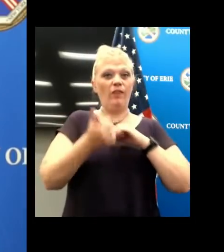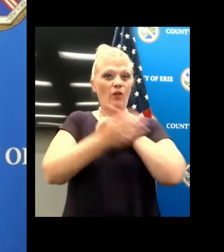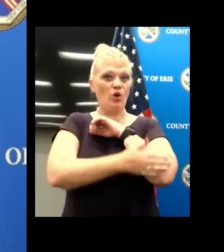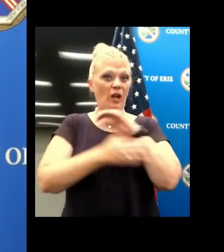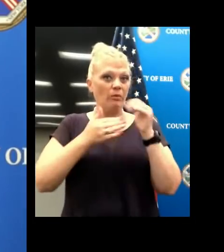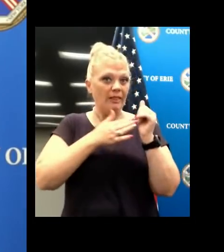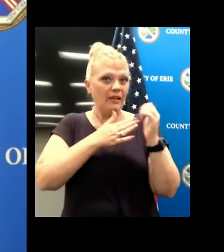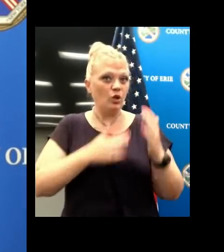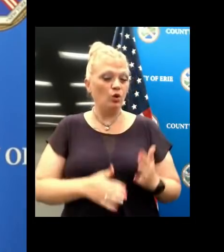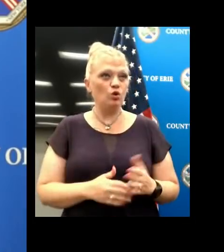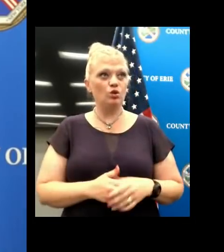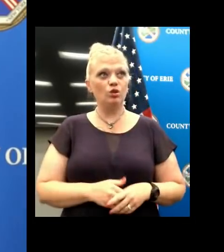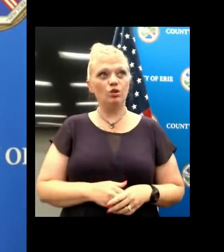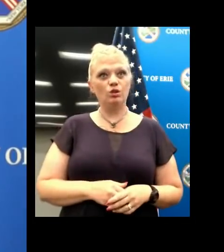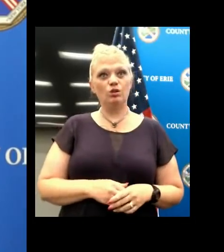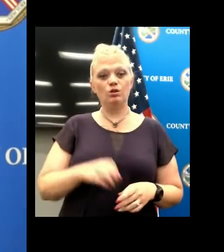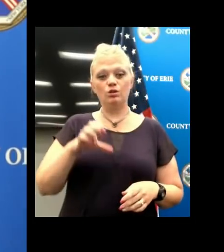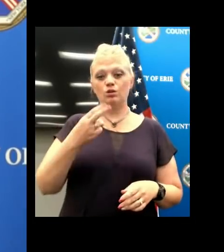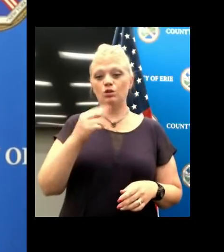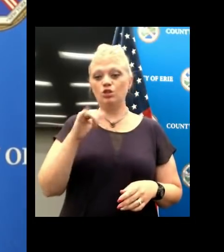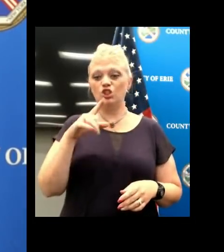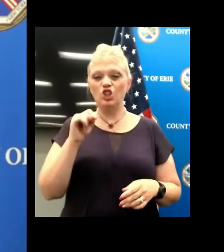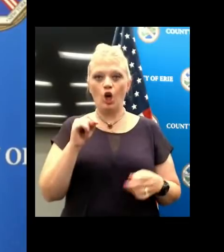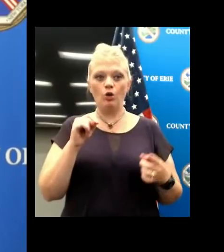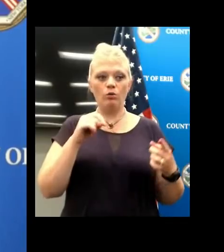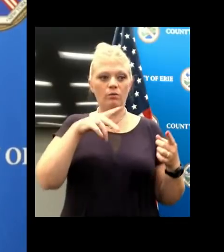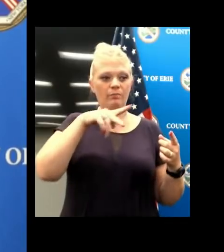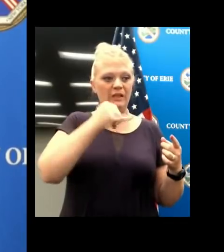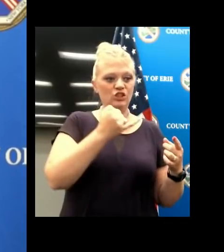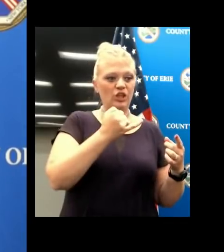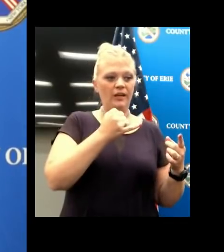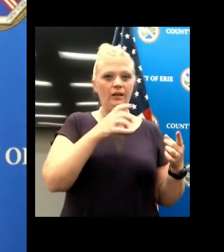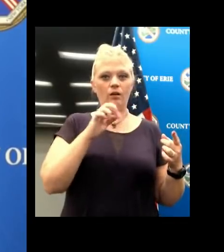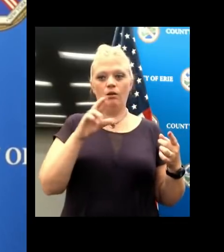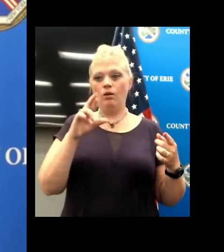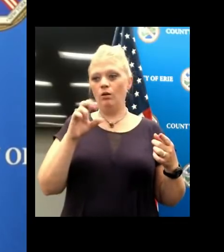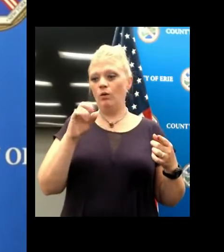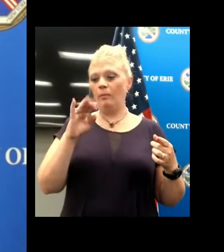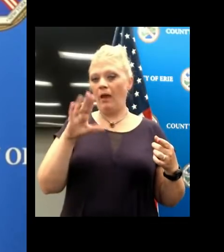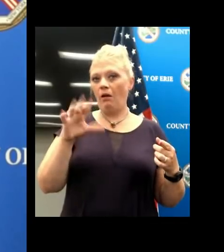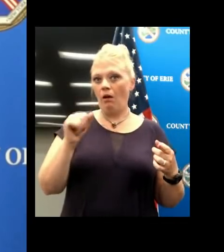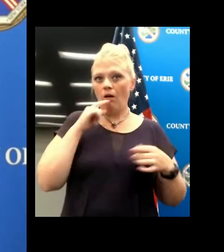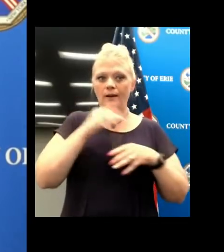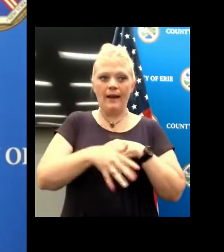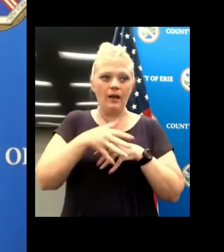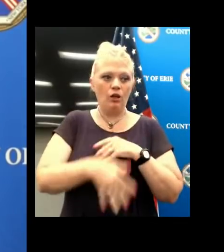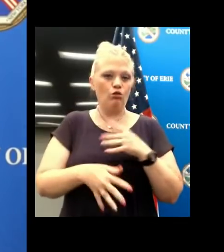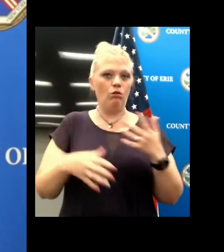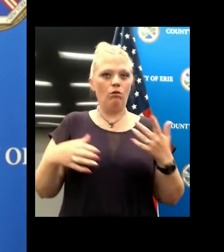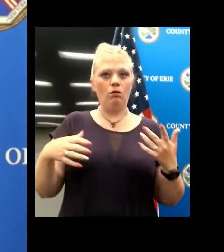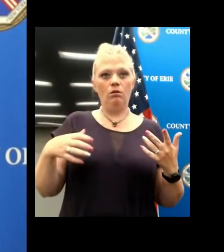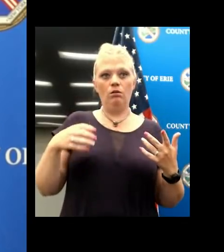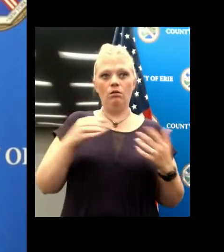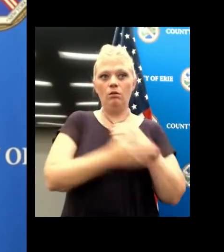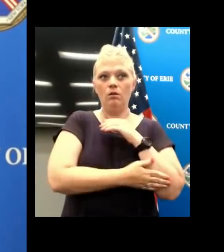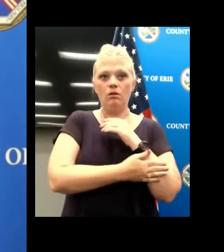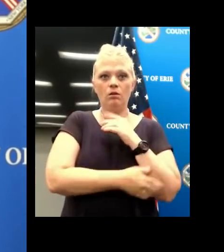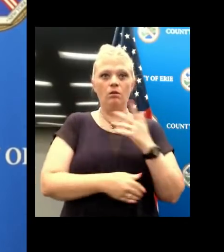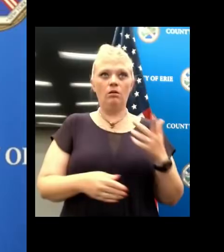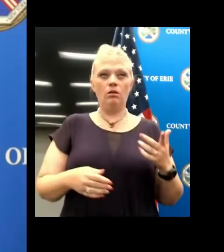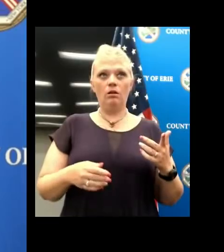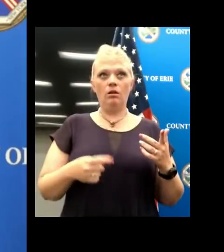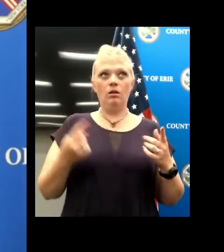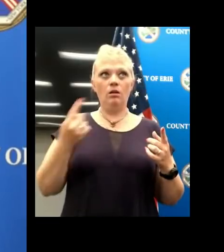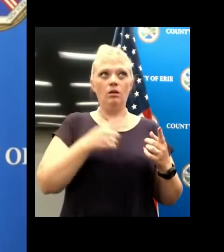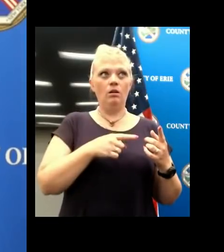leaders, whether it's Chautauqua County Executive P.J. Wendell or Rebecca Whittish, the Niagara County Chairwoman, and the individual ex-Earls